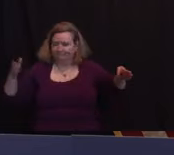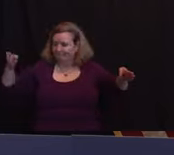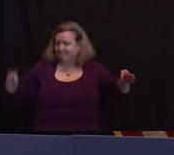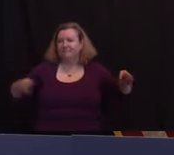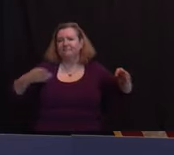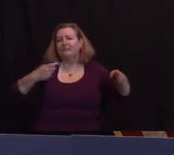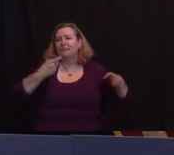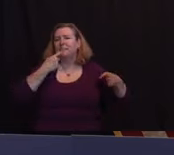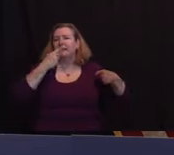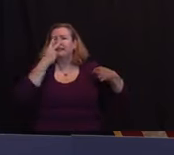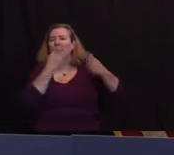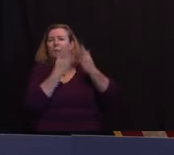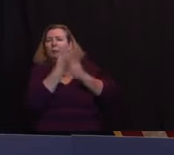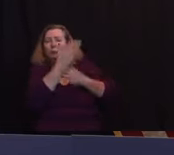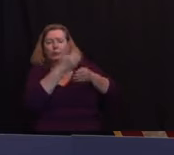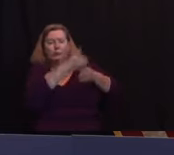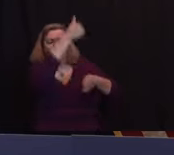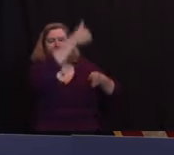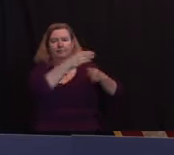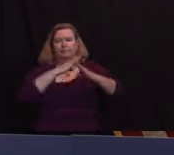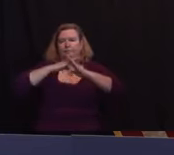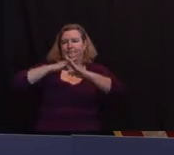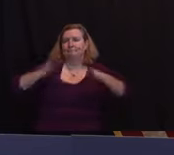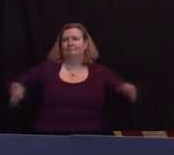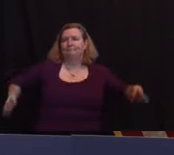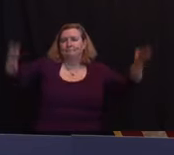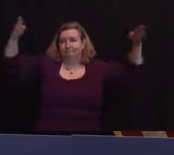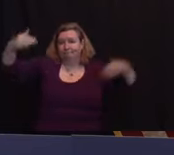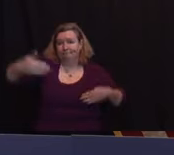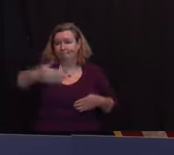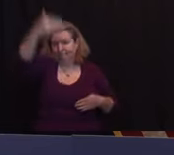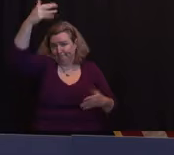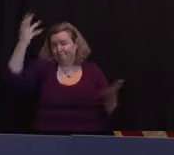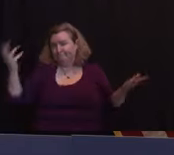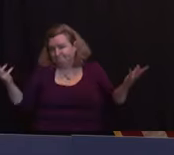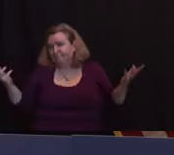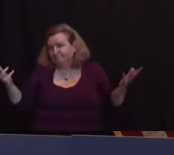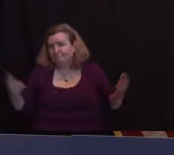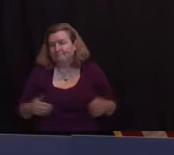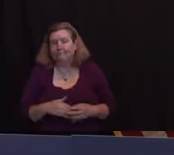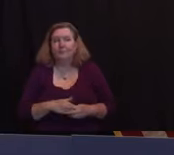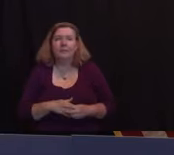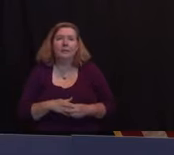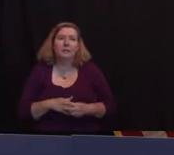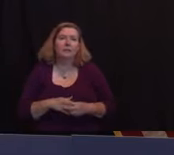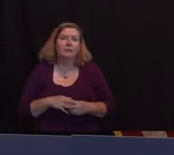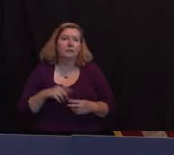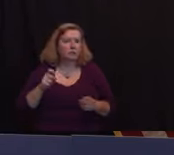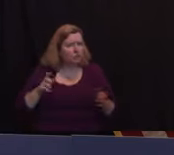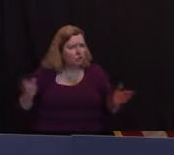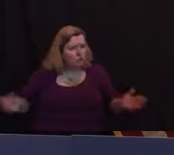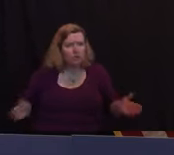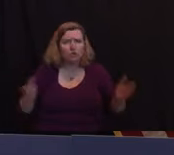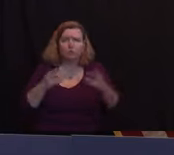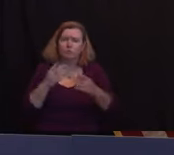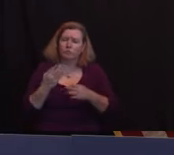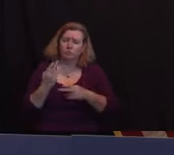considered. Unless they are fully vaccinated, participants should be encouraged to wear masks when feasible.